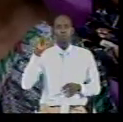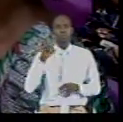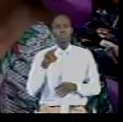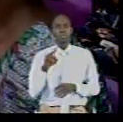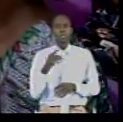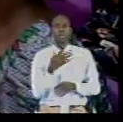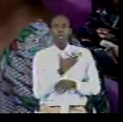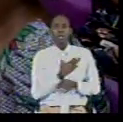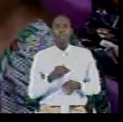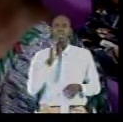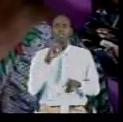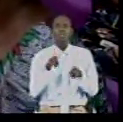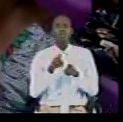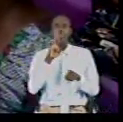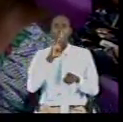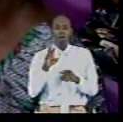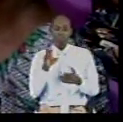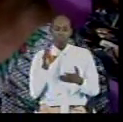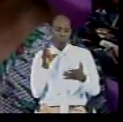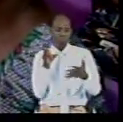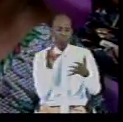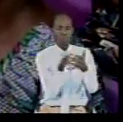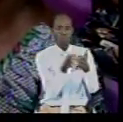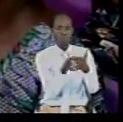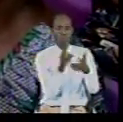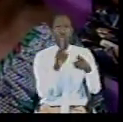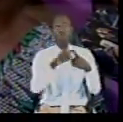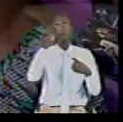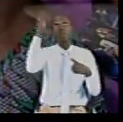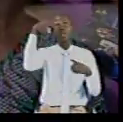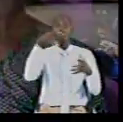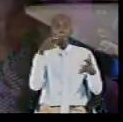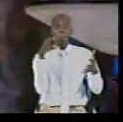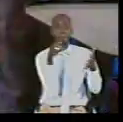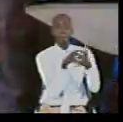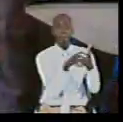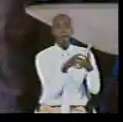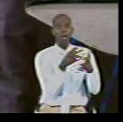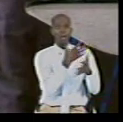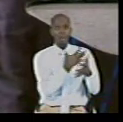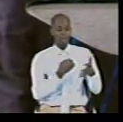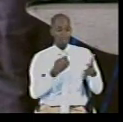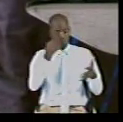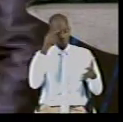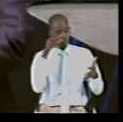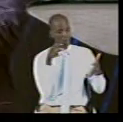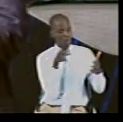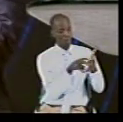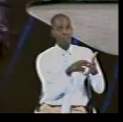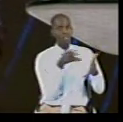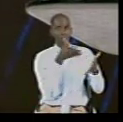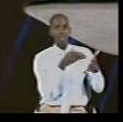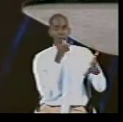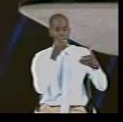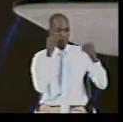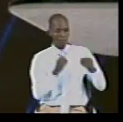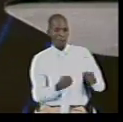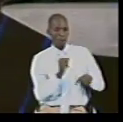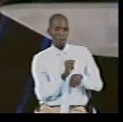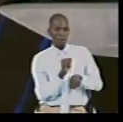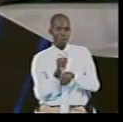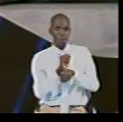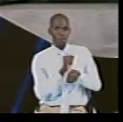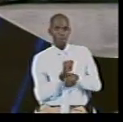the socket. And because of that, there is power, electricity, and it's able to